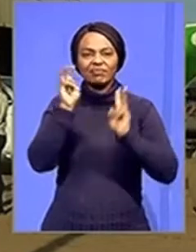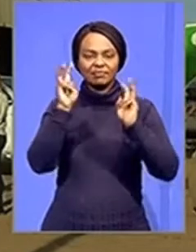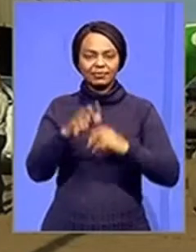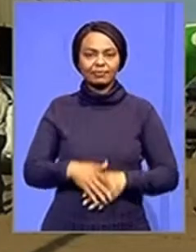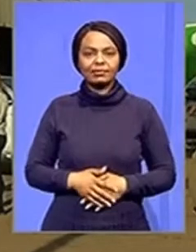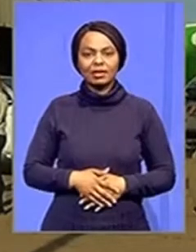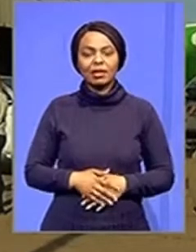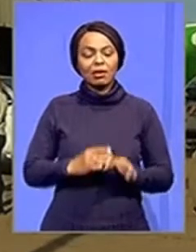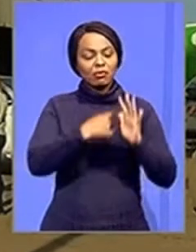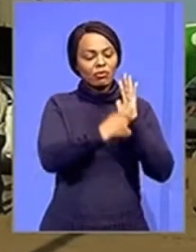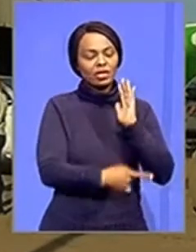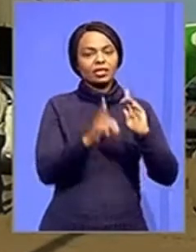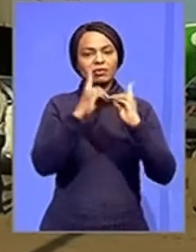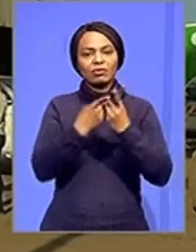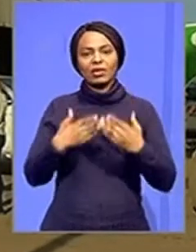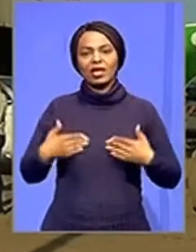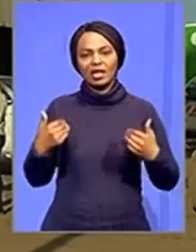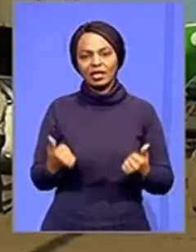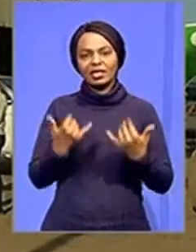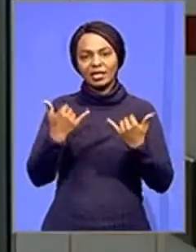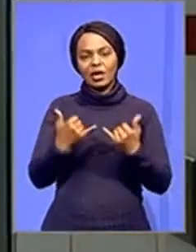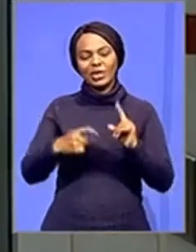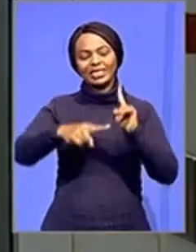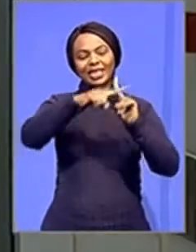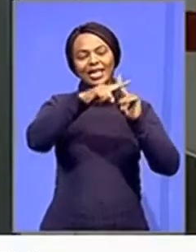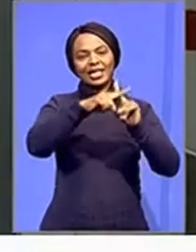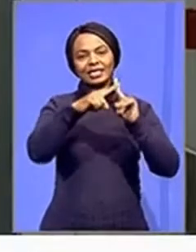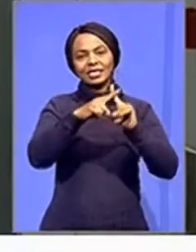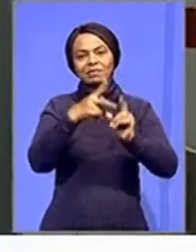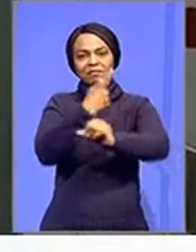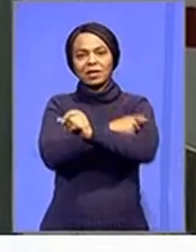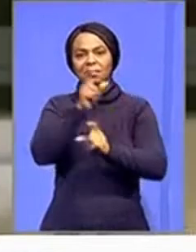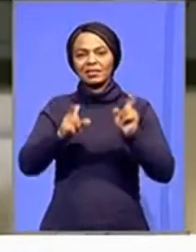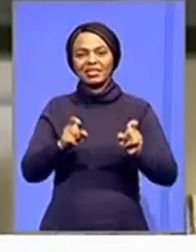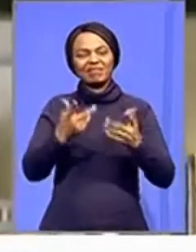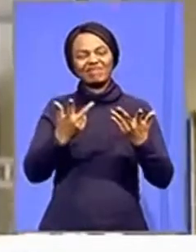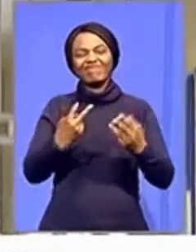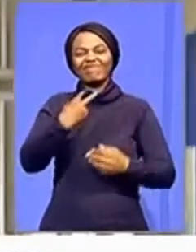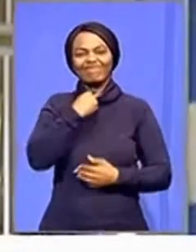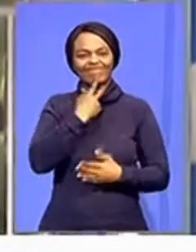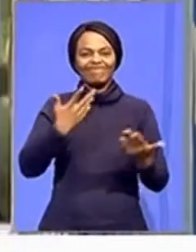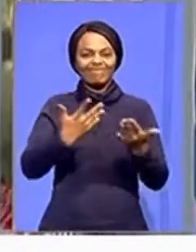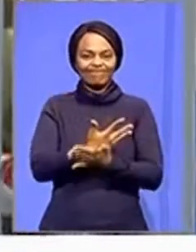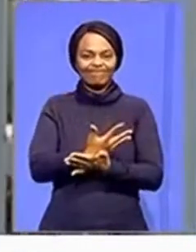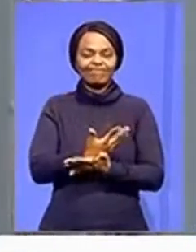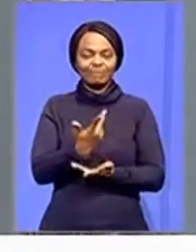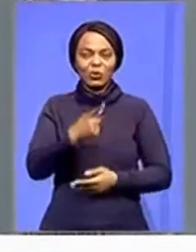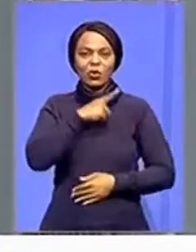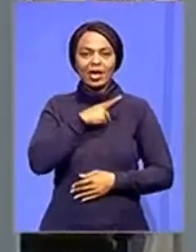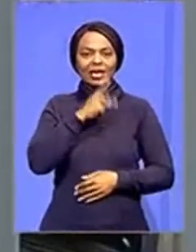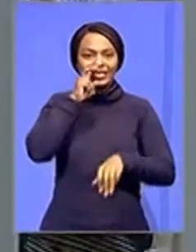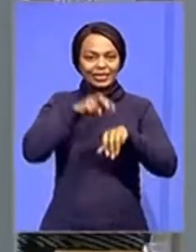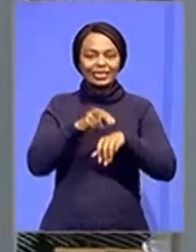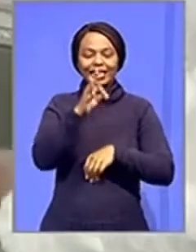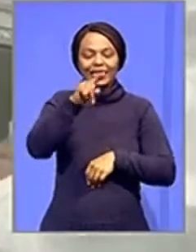Bige elefapale buitika nerole pale tukukufita lila palo ele ni lebe ile ya huenta batu palidi kitidi li taruka le zaati. Mele kone fela